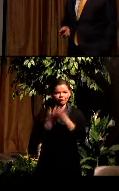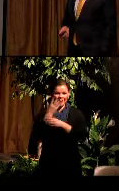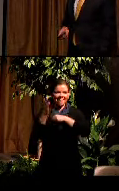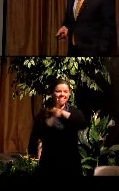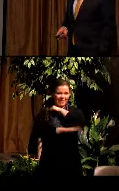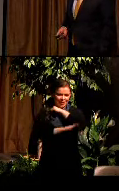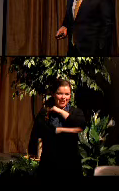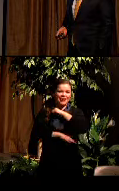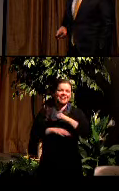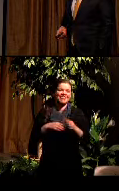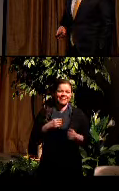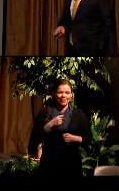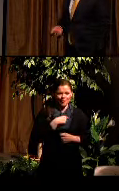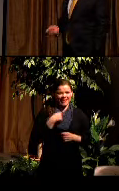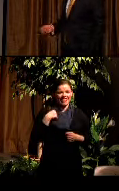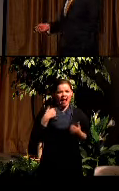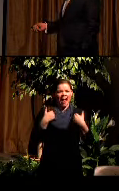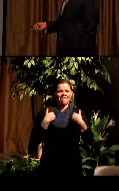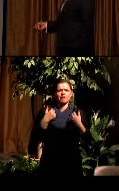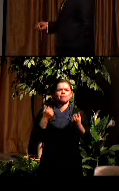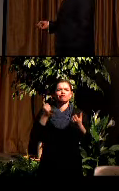over 750 venues.